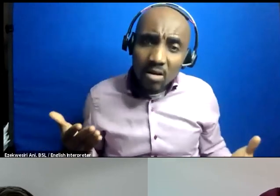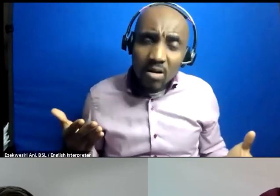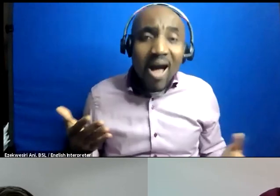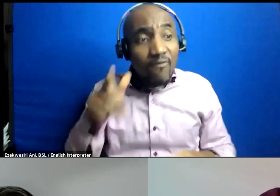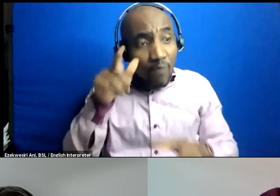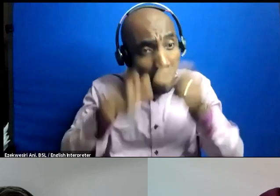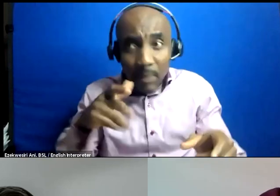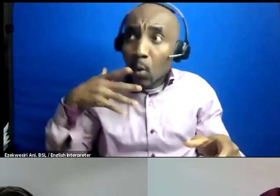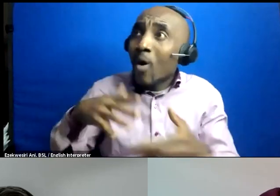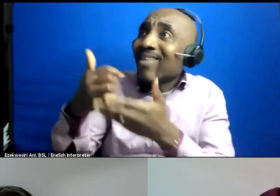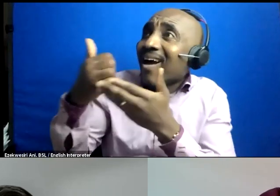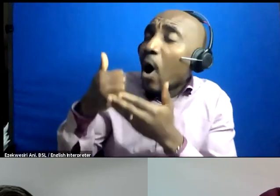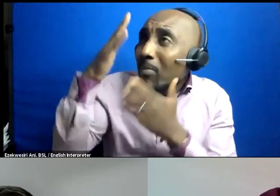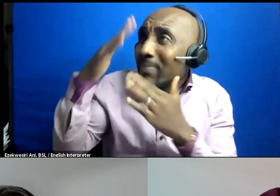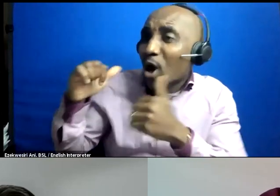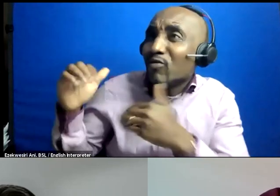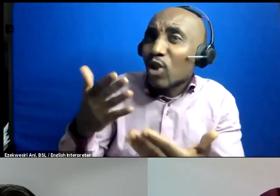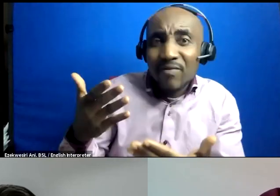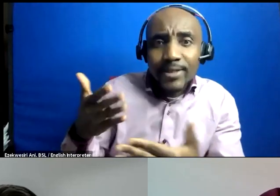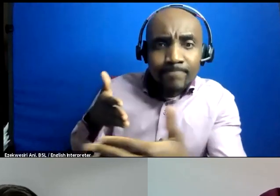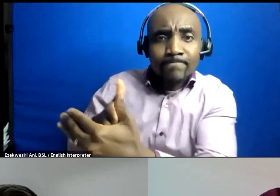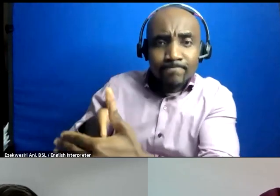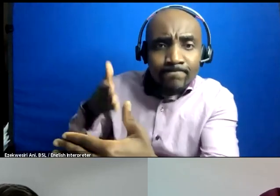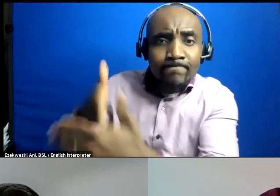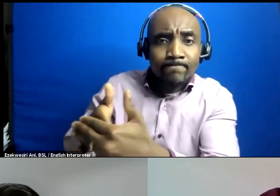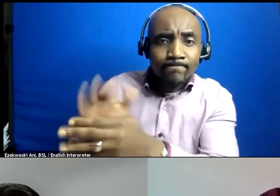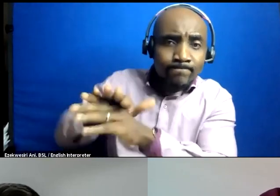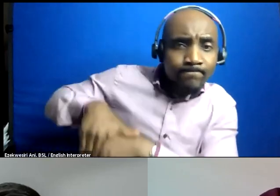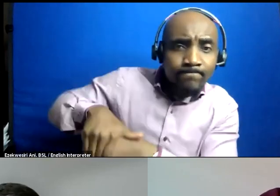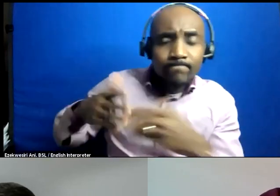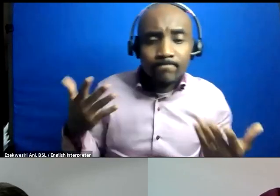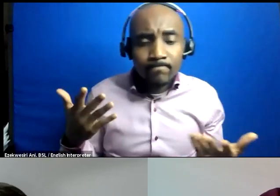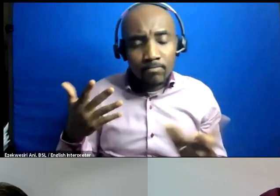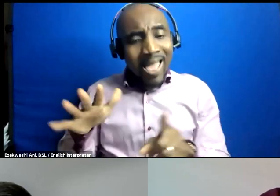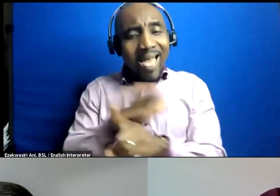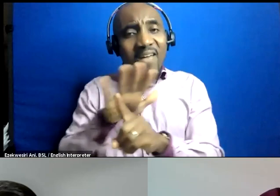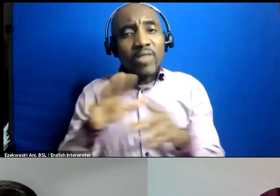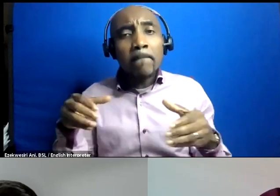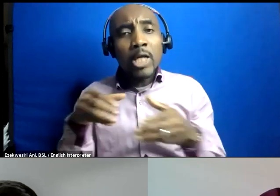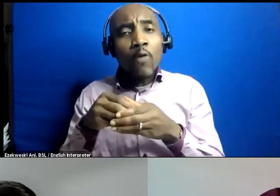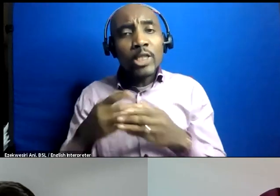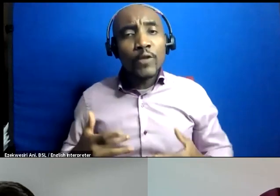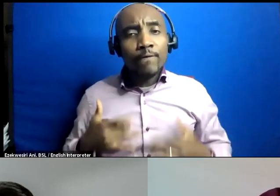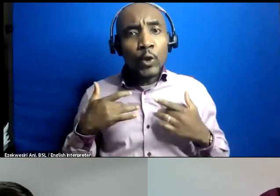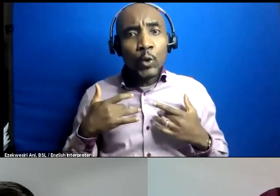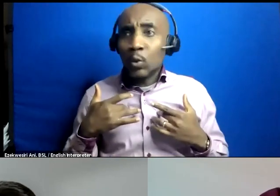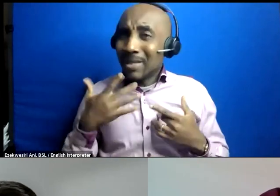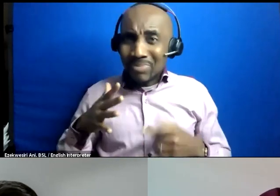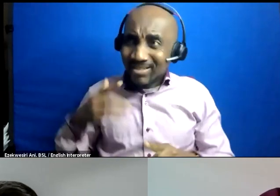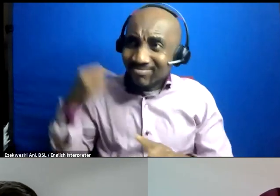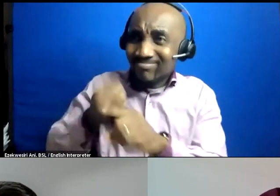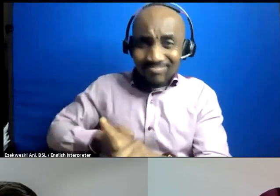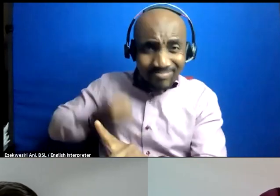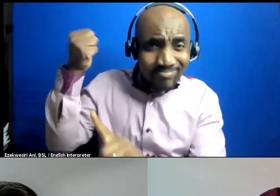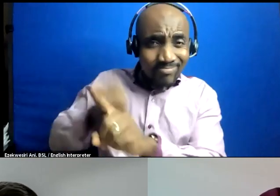from the mental health services. Ethnic minority voices have been speaking loudly for years,